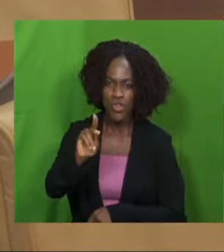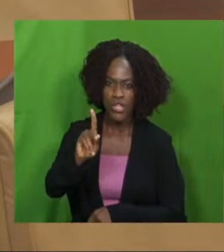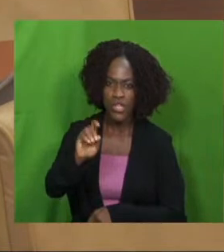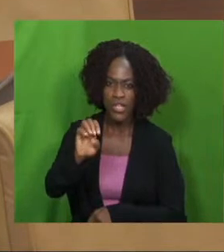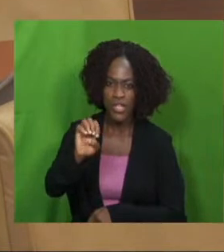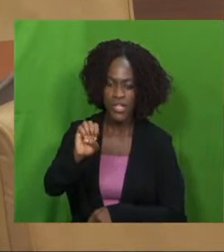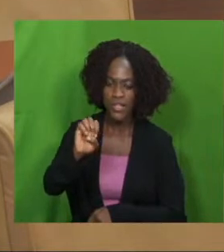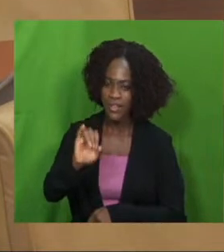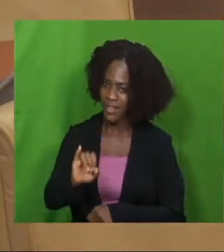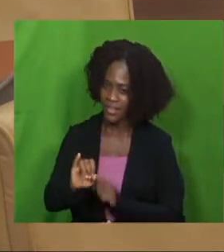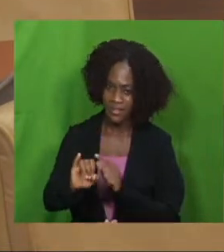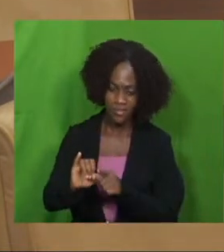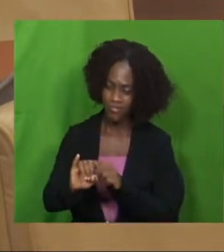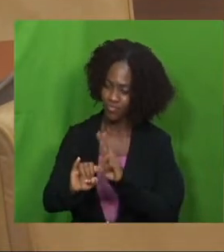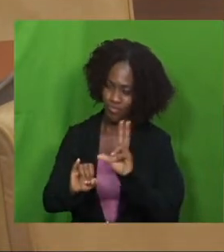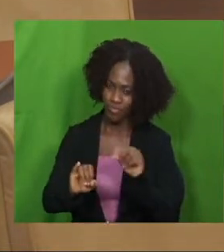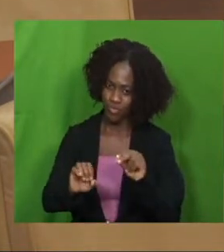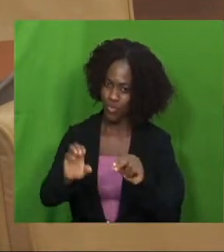captured.